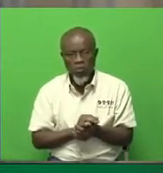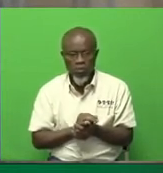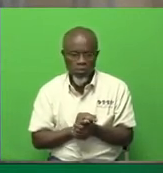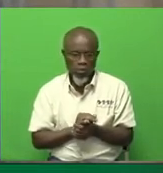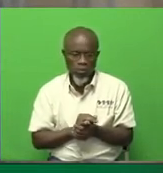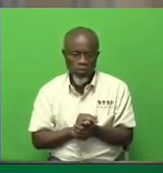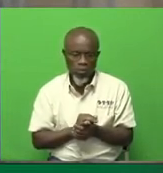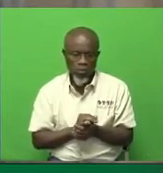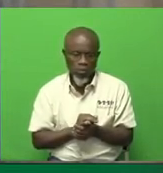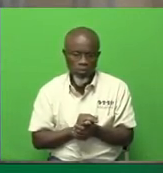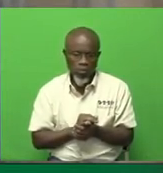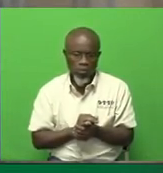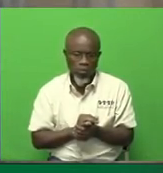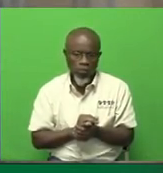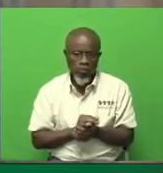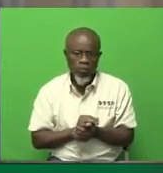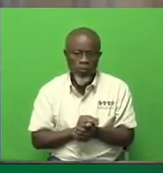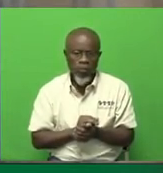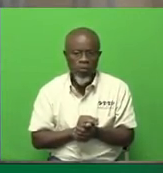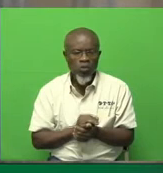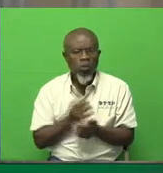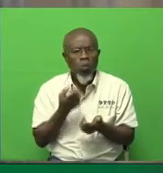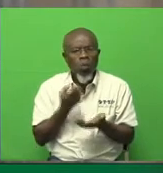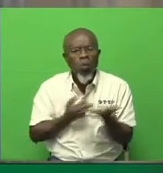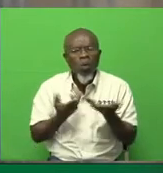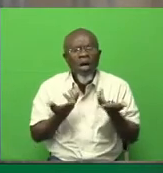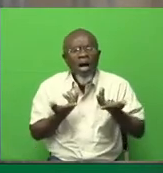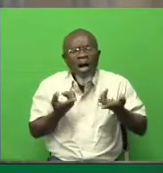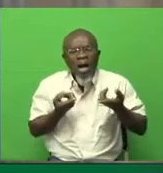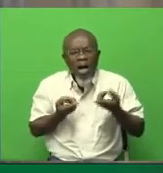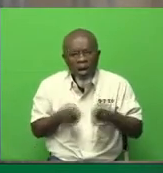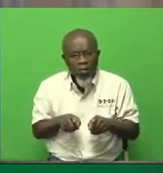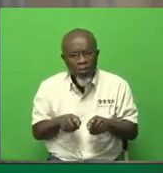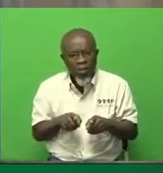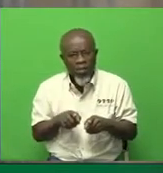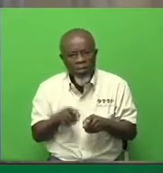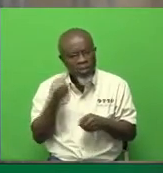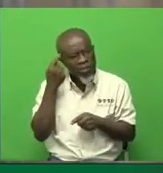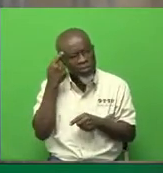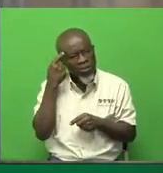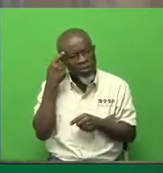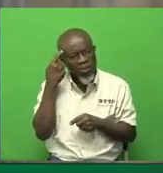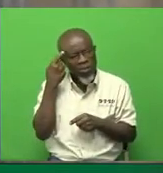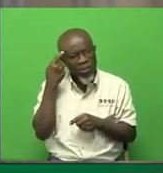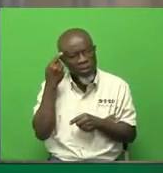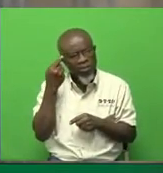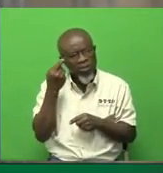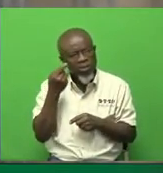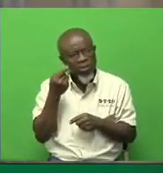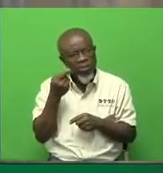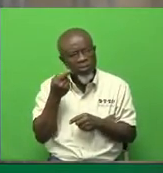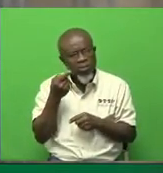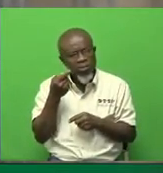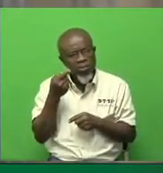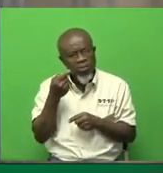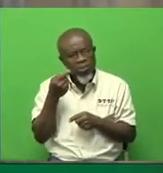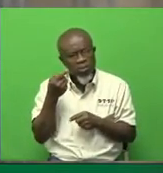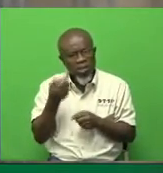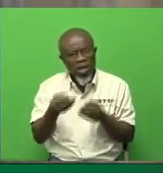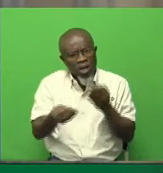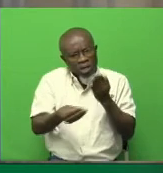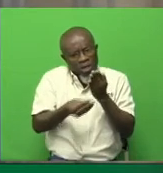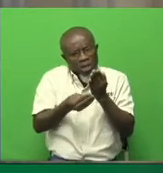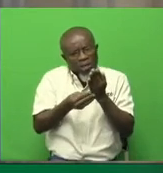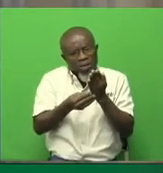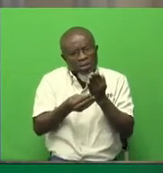emergent threat what has happened I think that is contributing to not being able to deal with